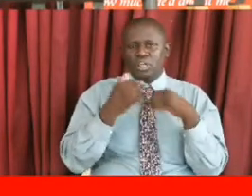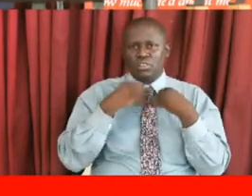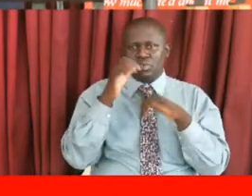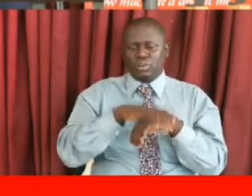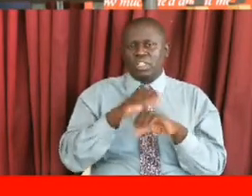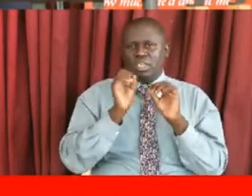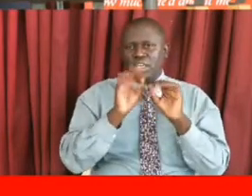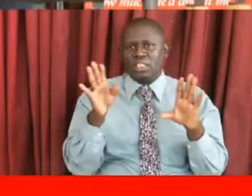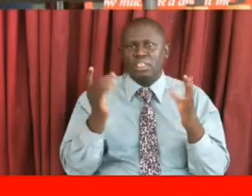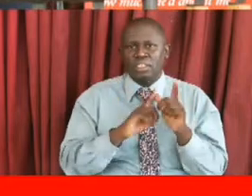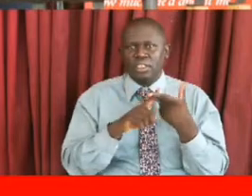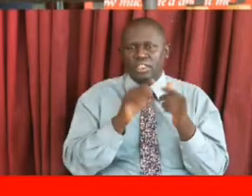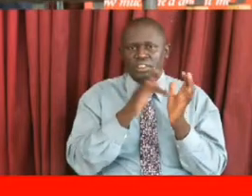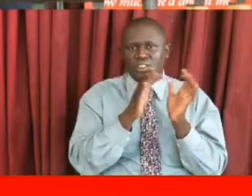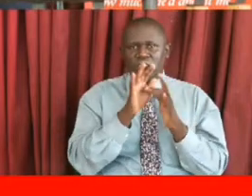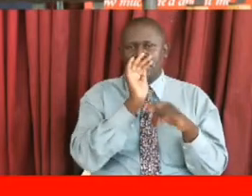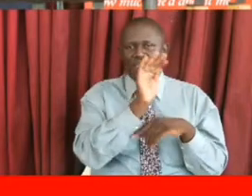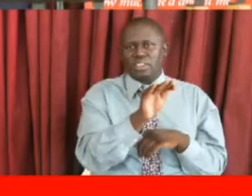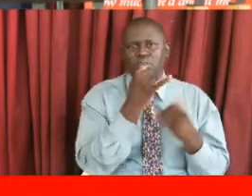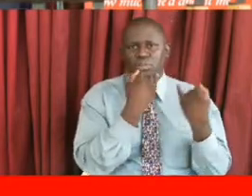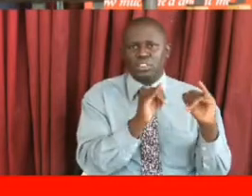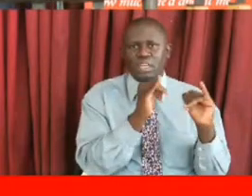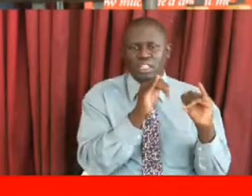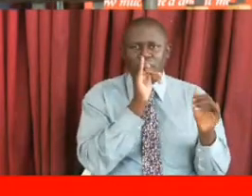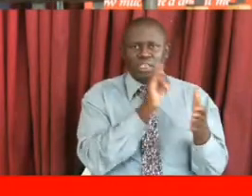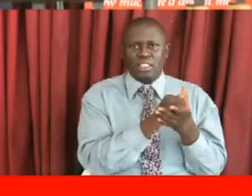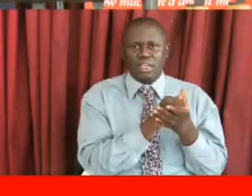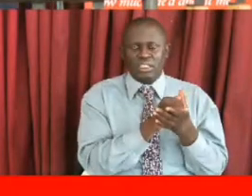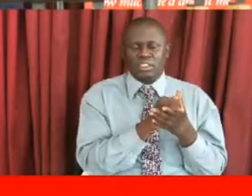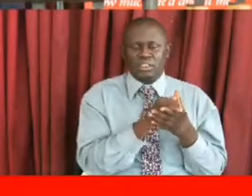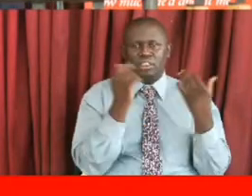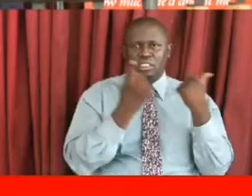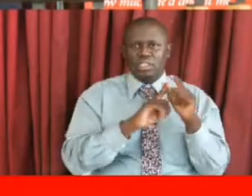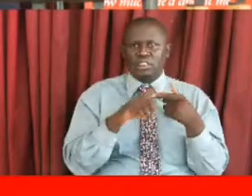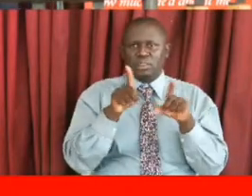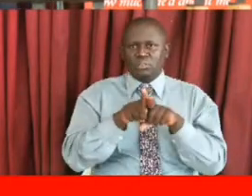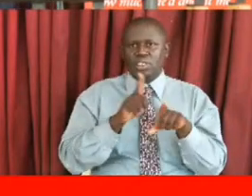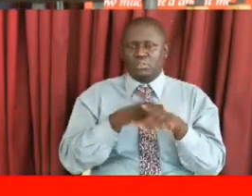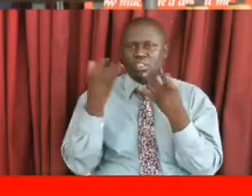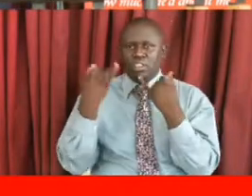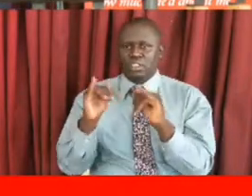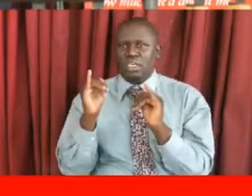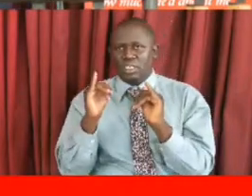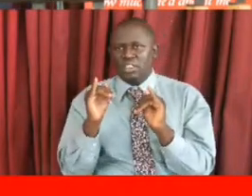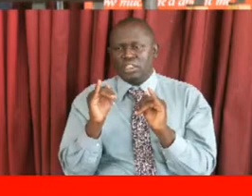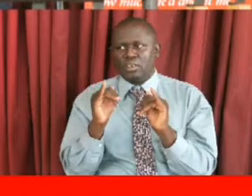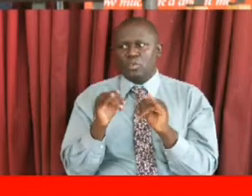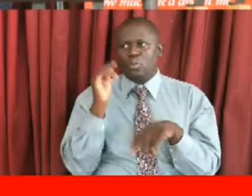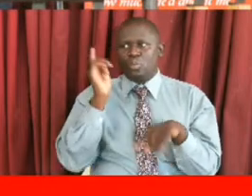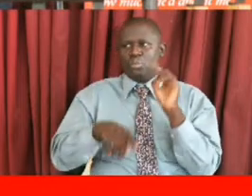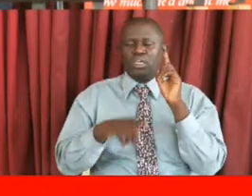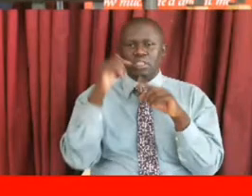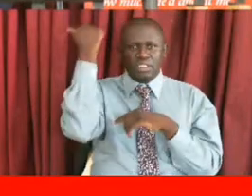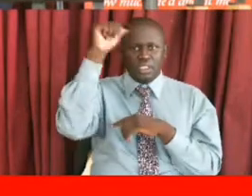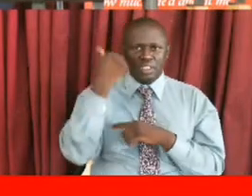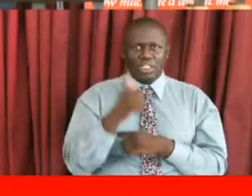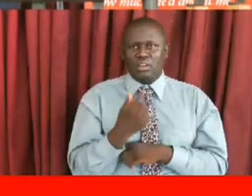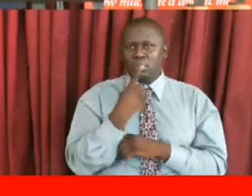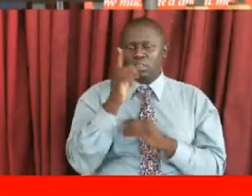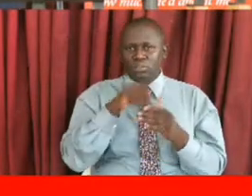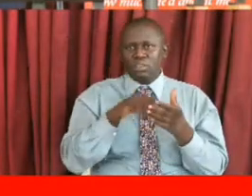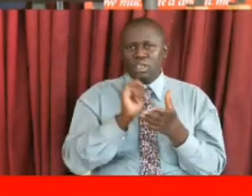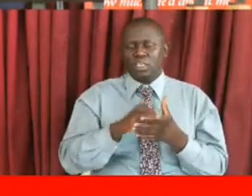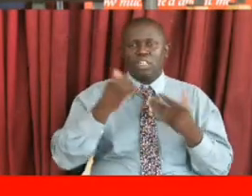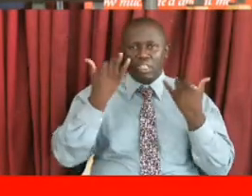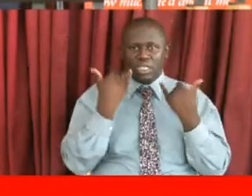side he tried he brought a whole Lo of fish he did not celebrate the catch